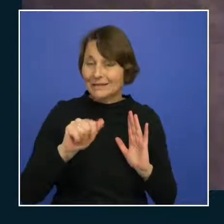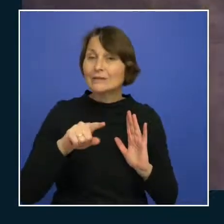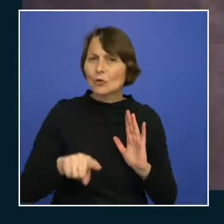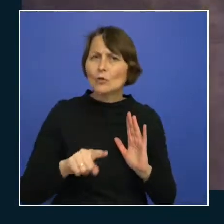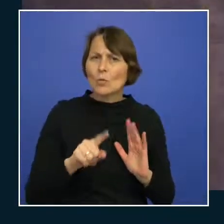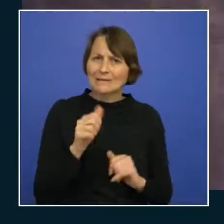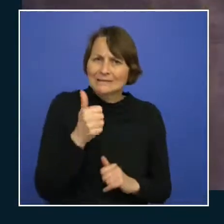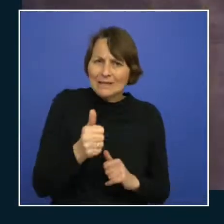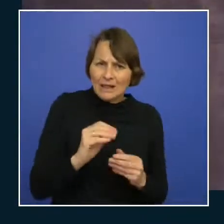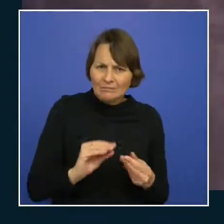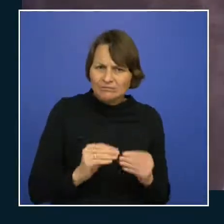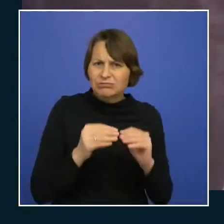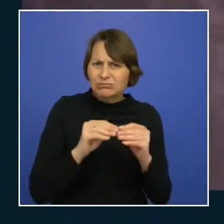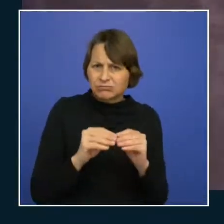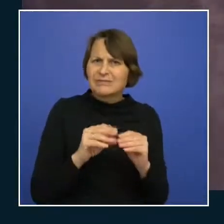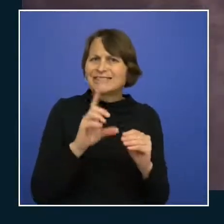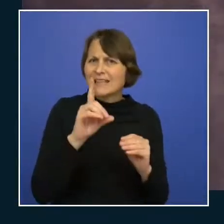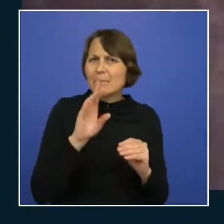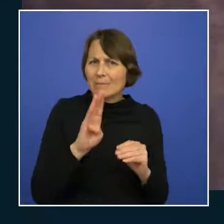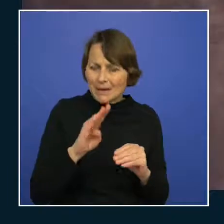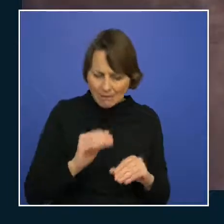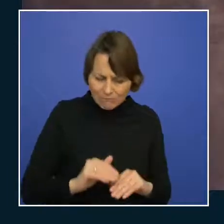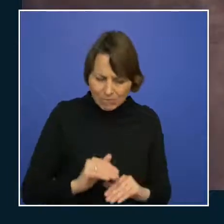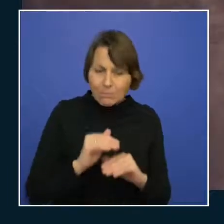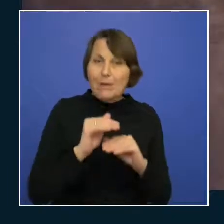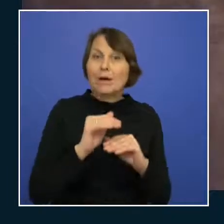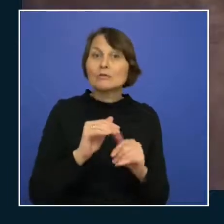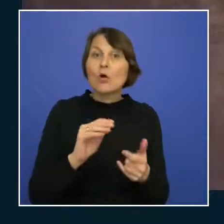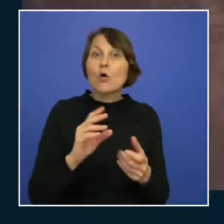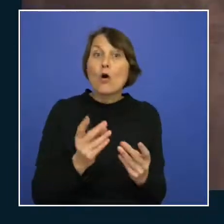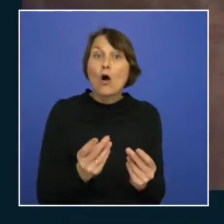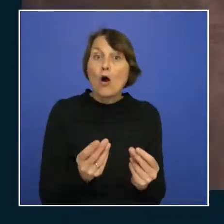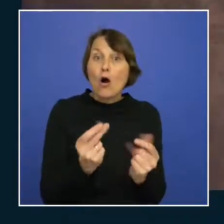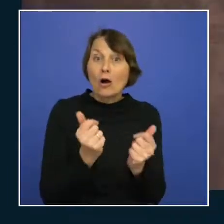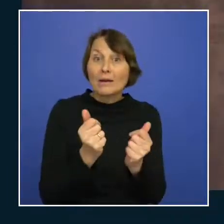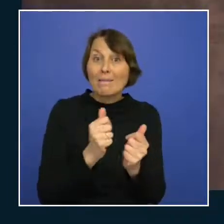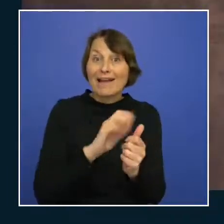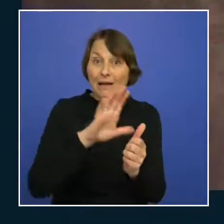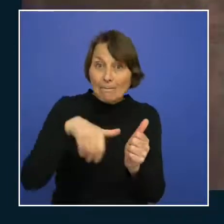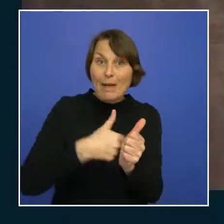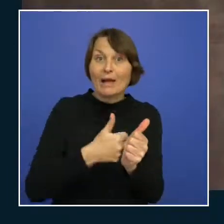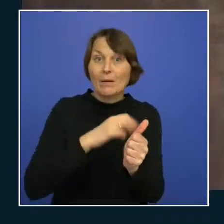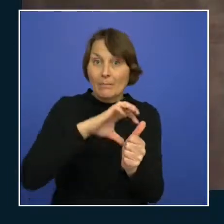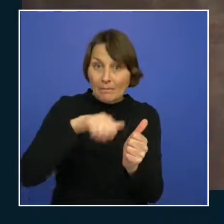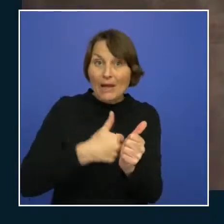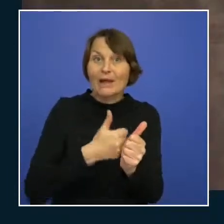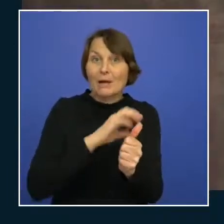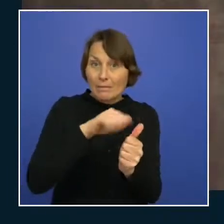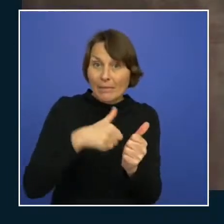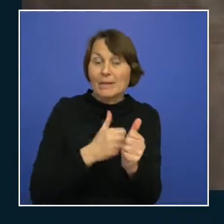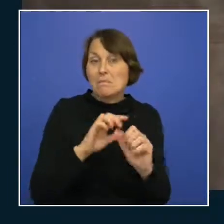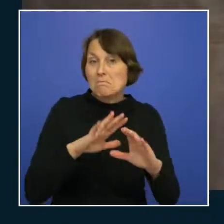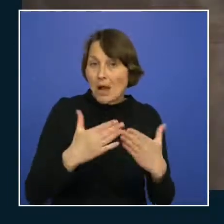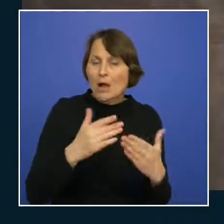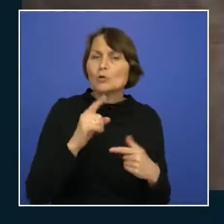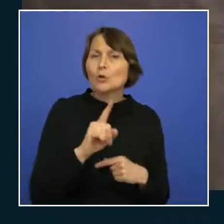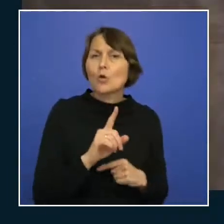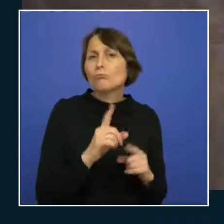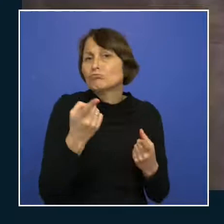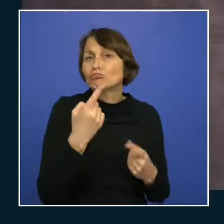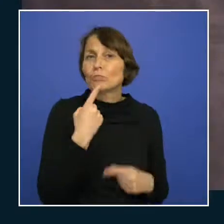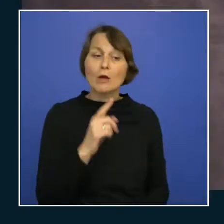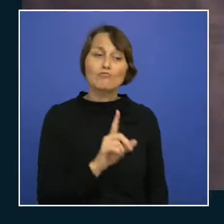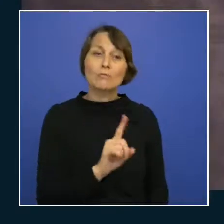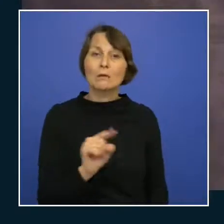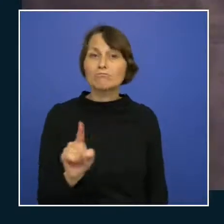and set up automatic backups. It's really challenging. But with Cosmos DB, once you can just click a few buttons, you have